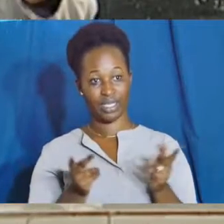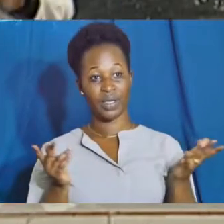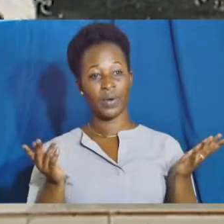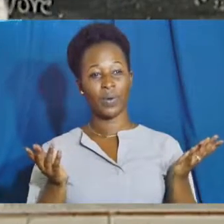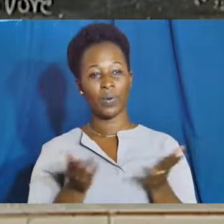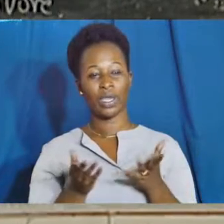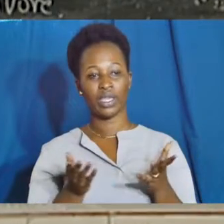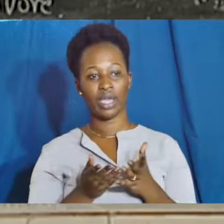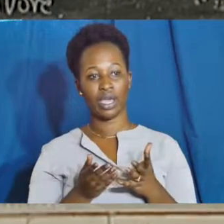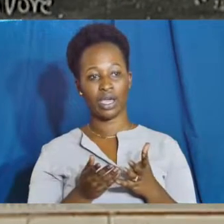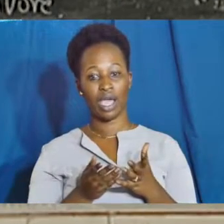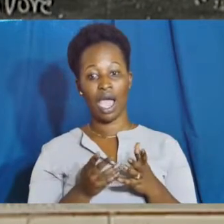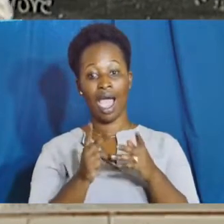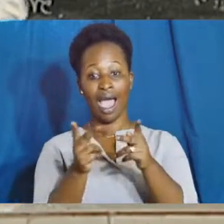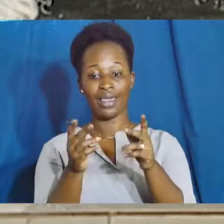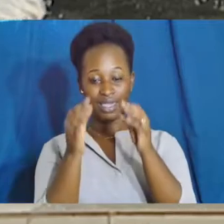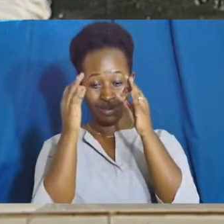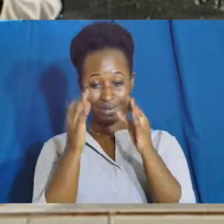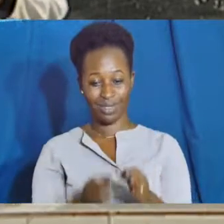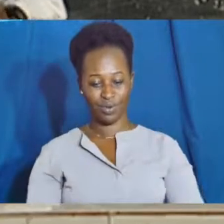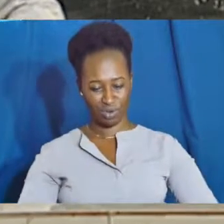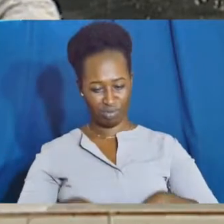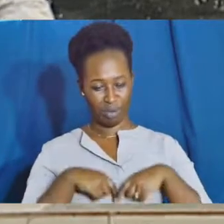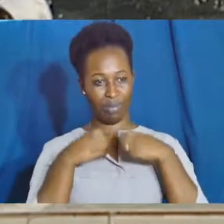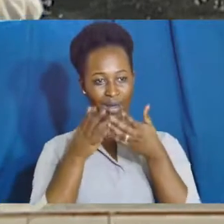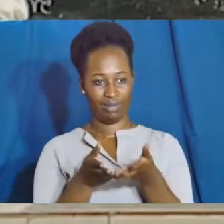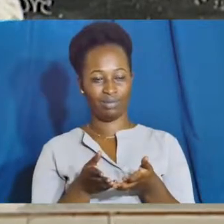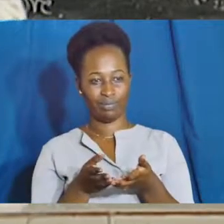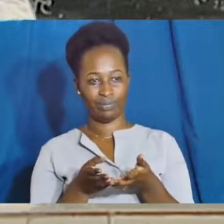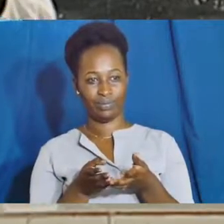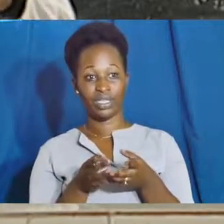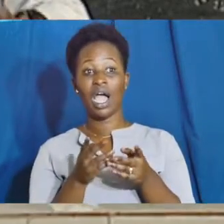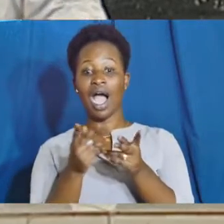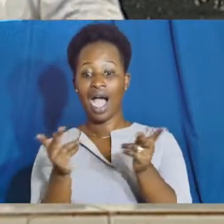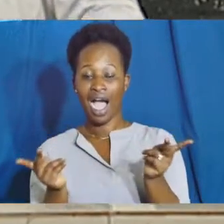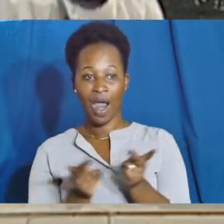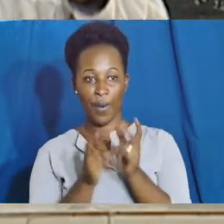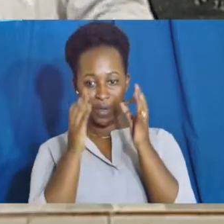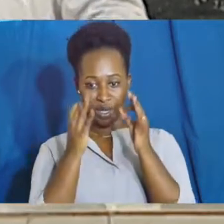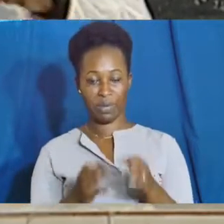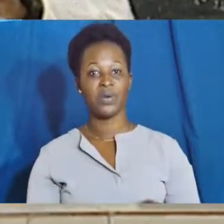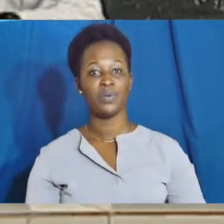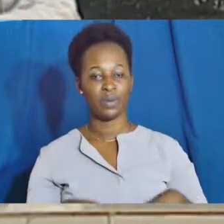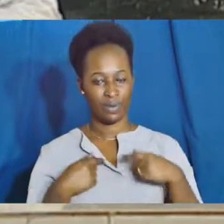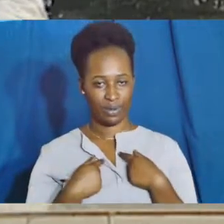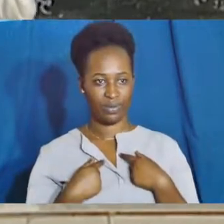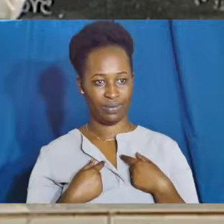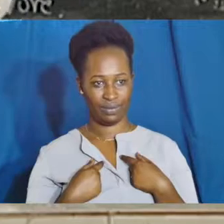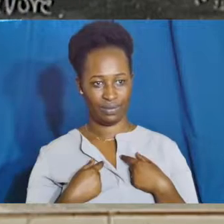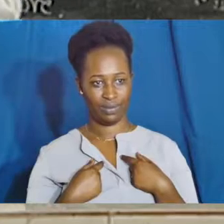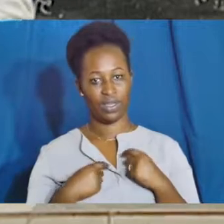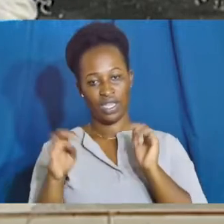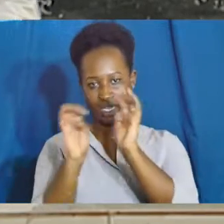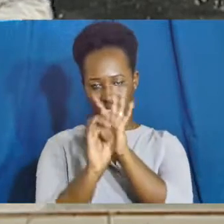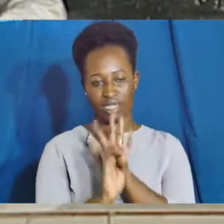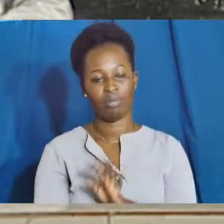where organisms live. The place where organisms live. Take